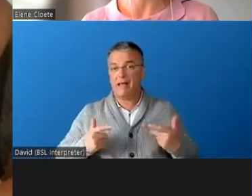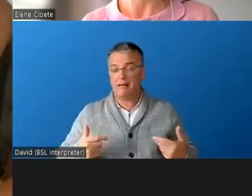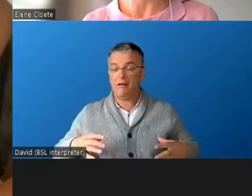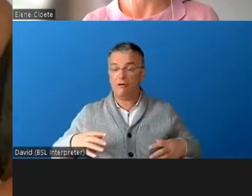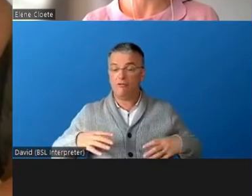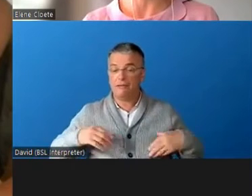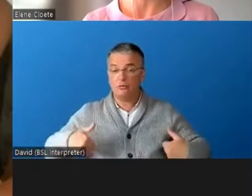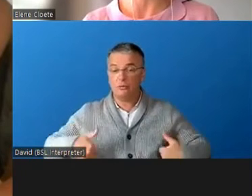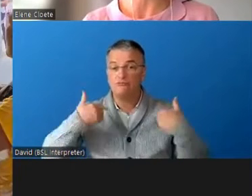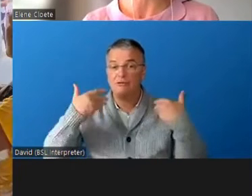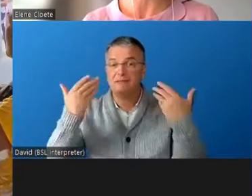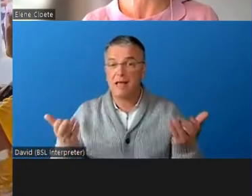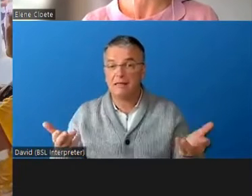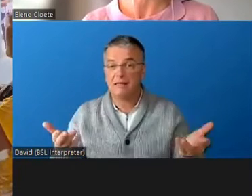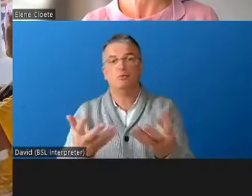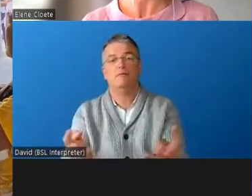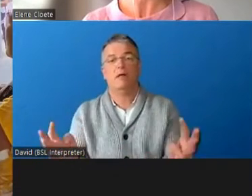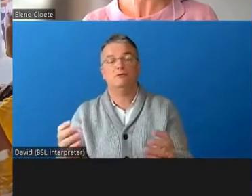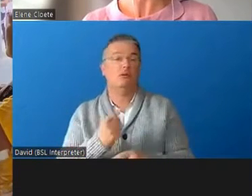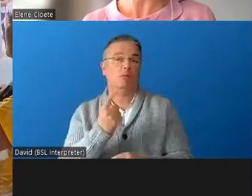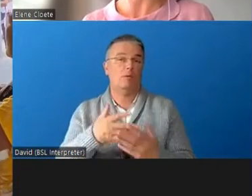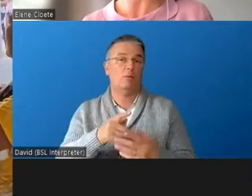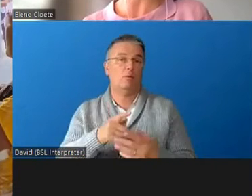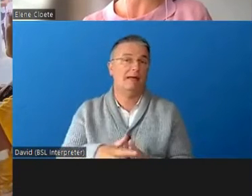data within a larger group setting.